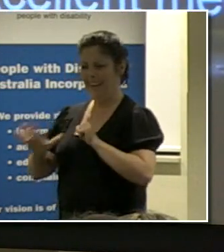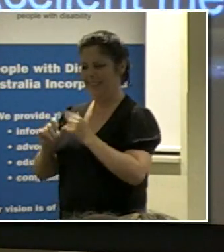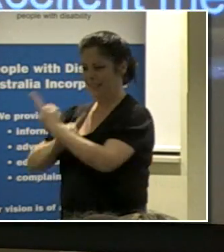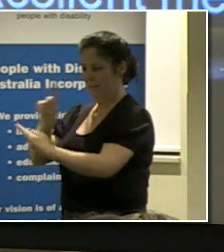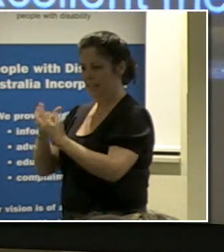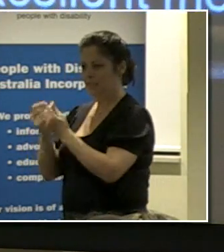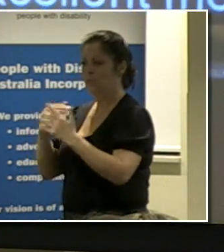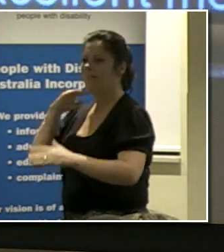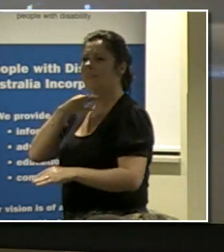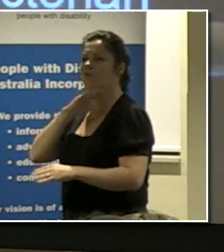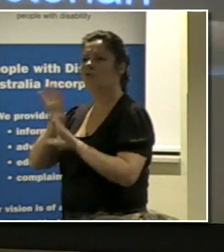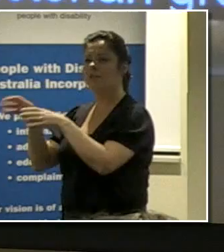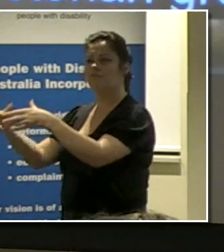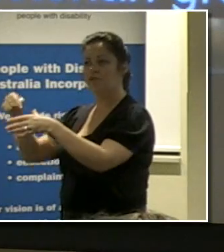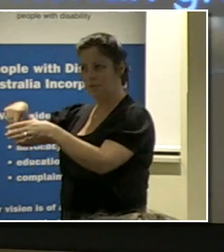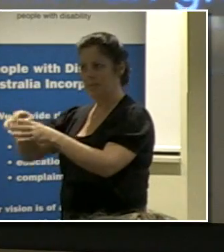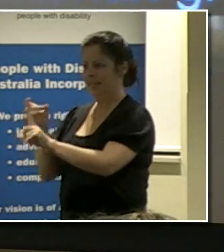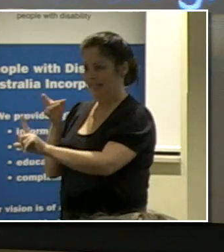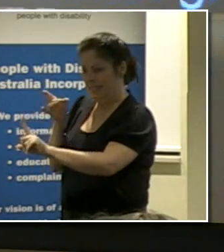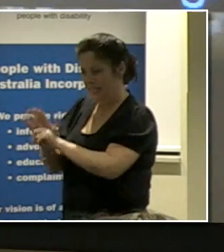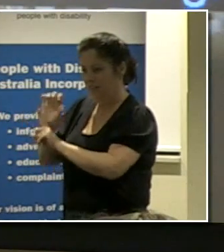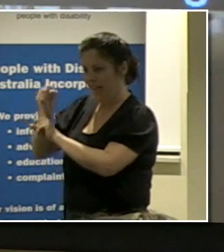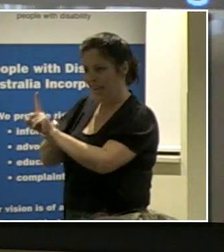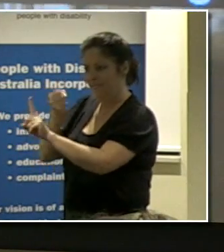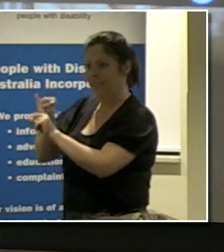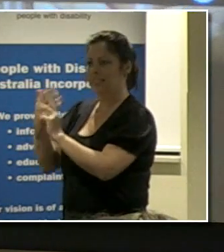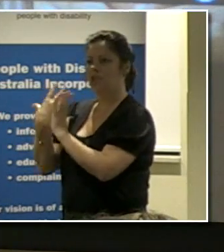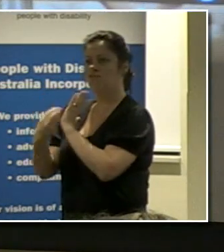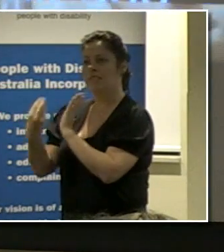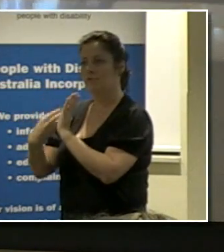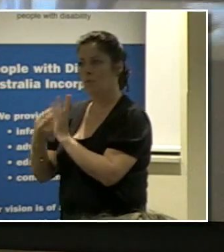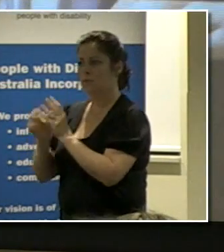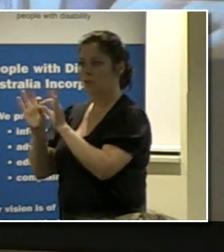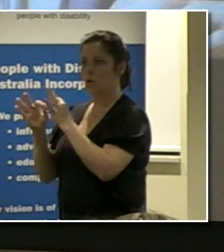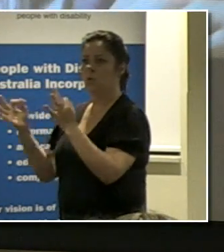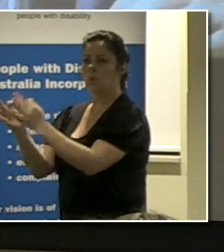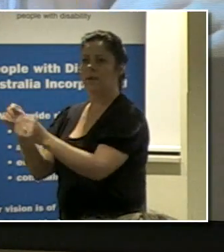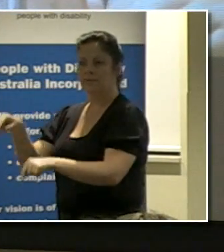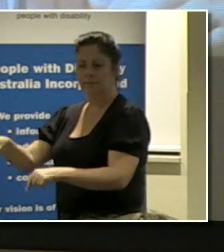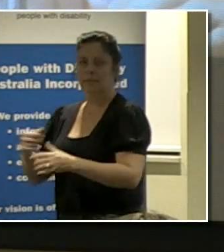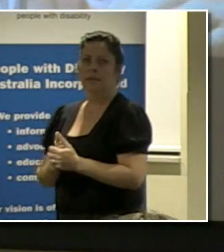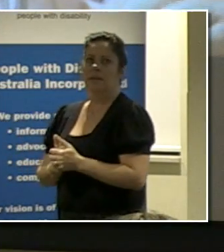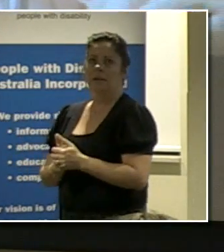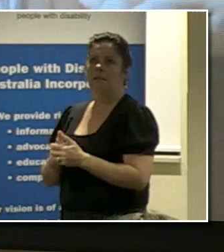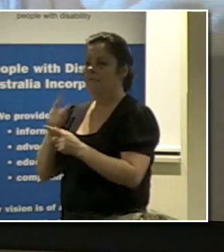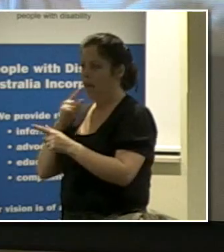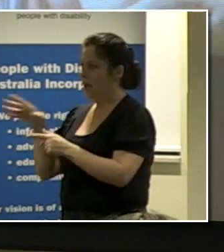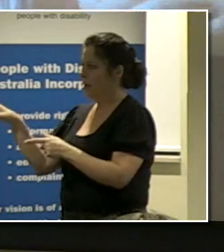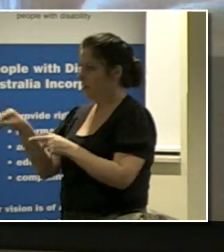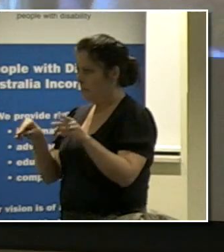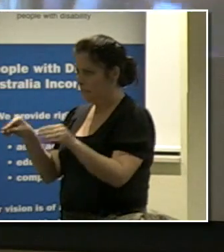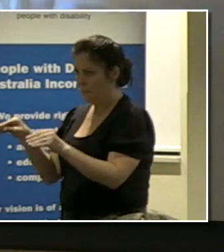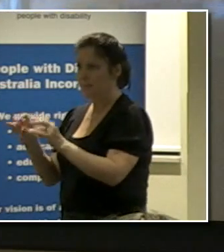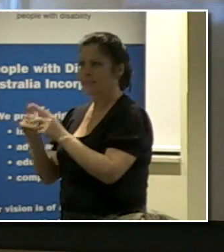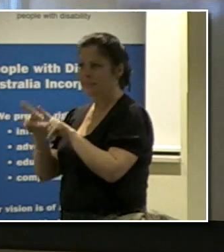called the Self-Advocacy Resource Unit, bringing together a variety of organisations through a lot of different disabilities.